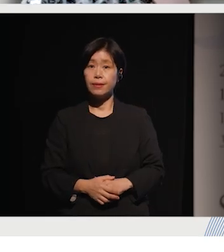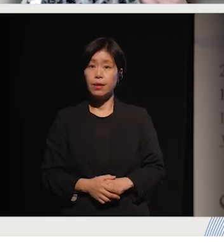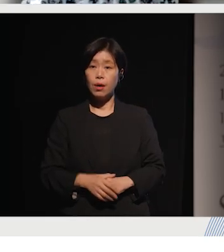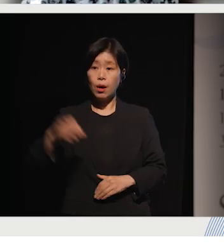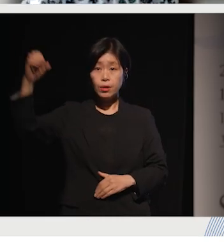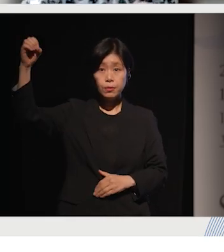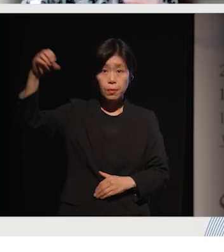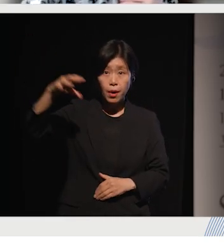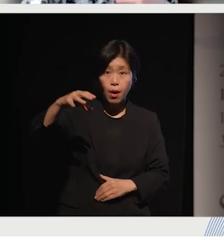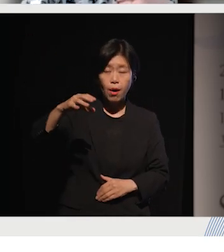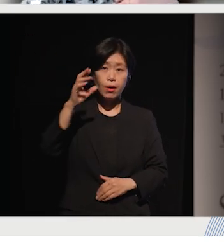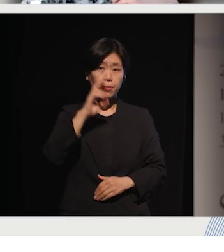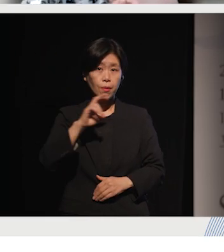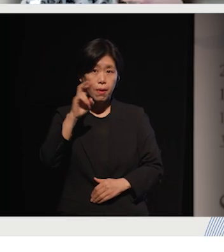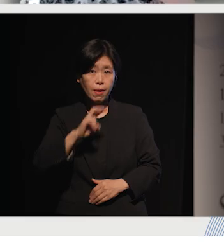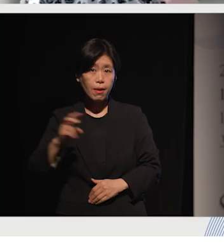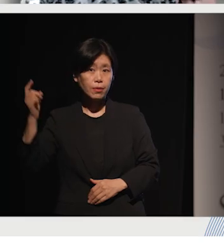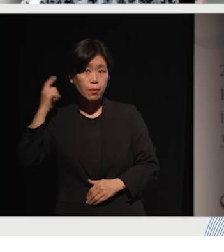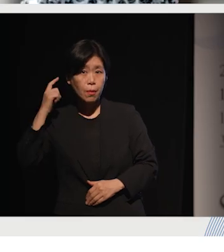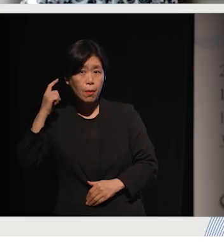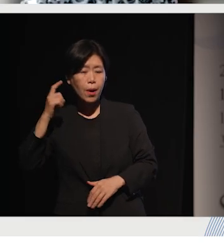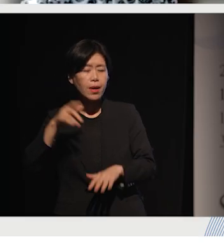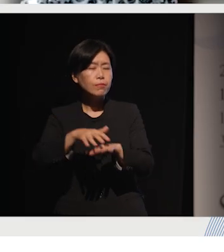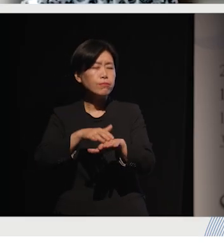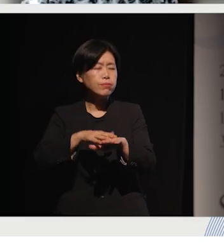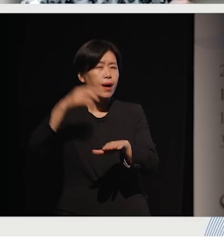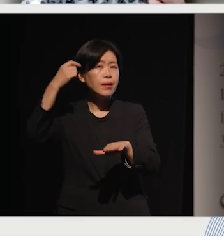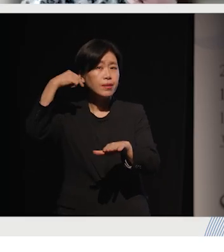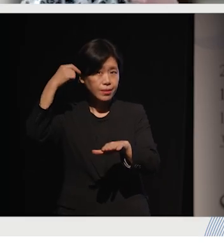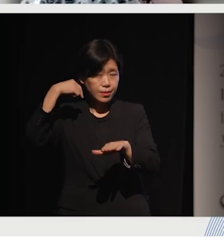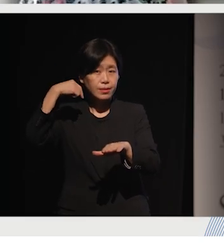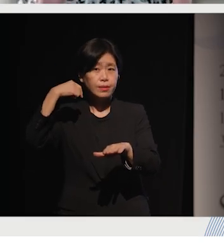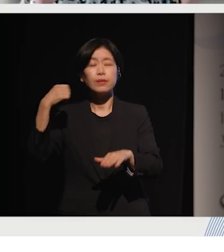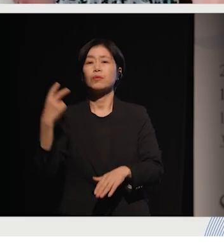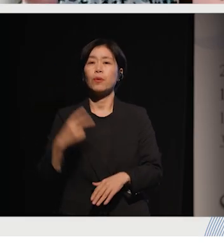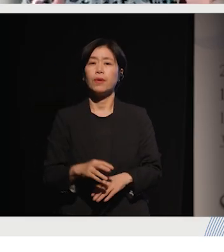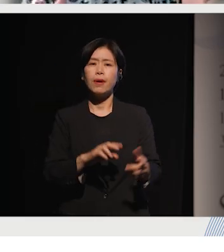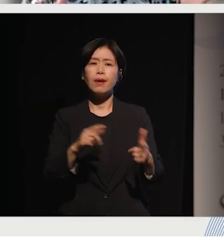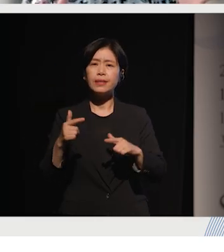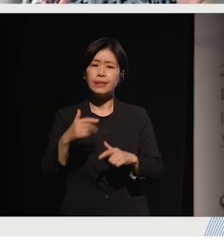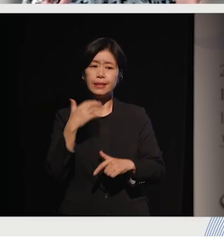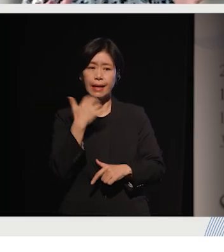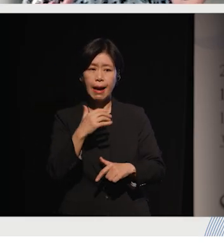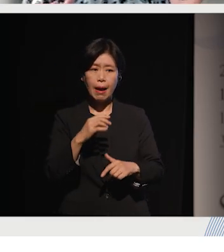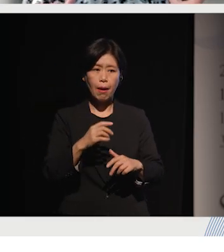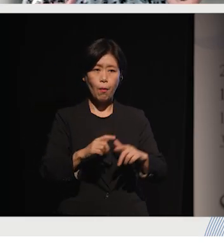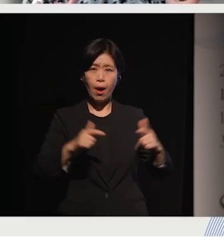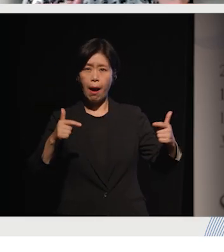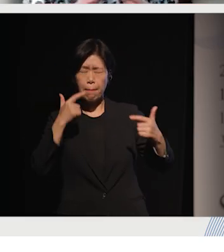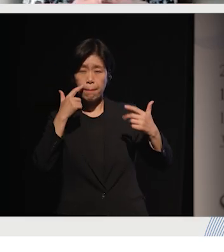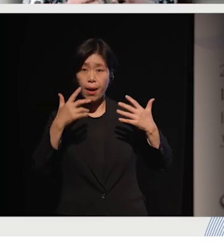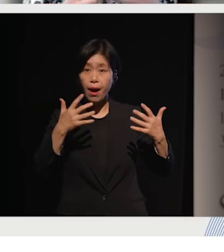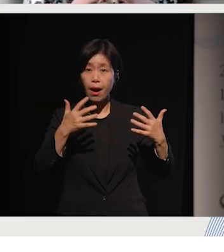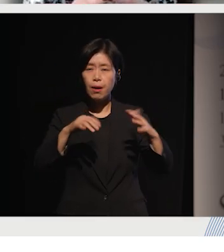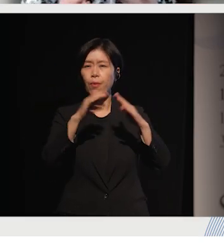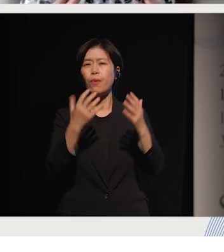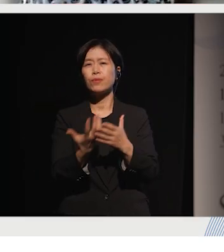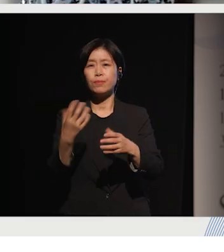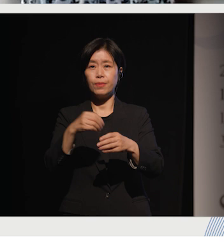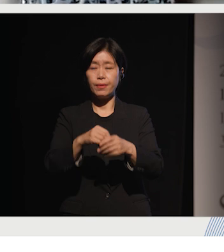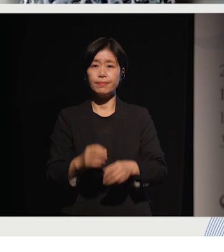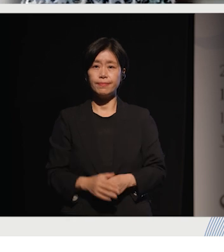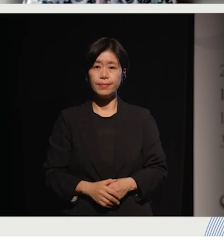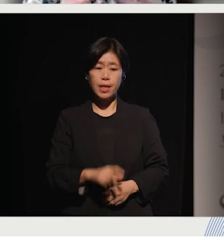sound, tactile experiences, color contrast. Are we creating and writing